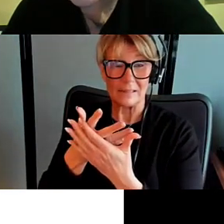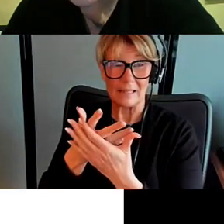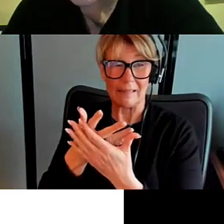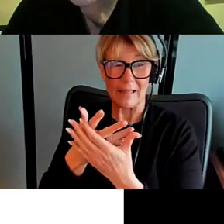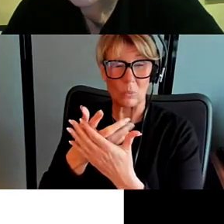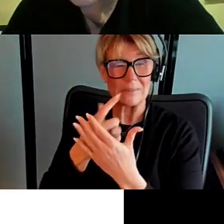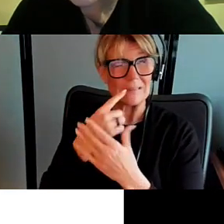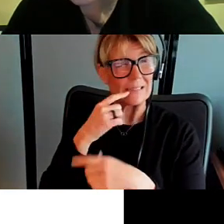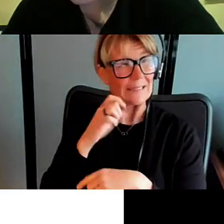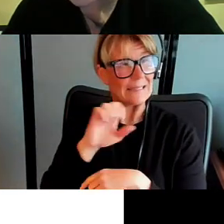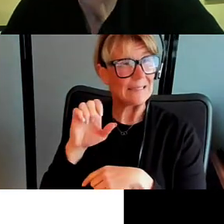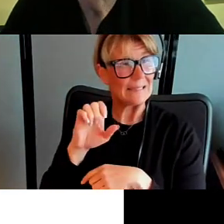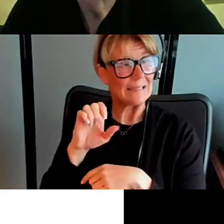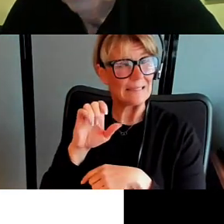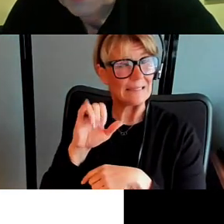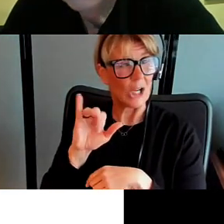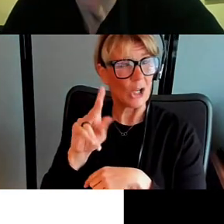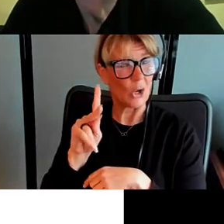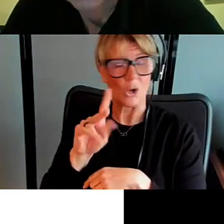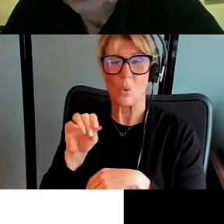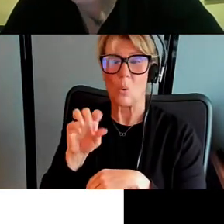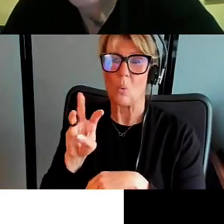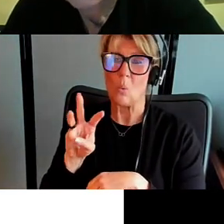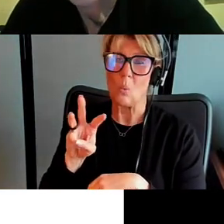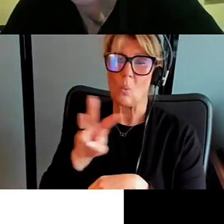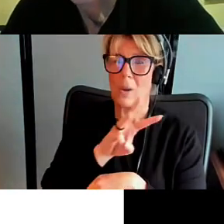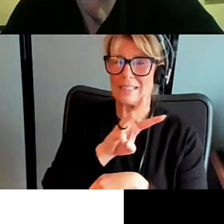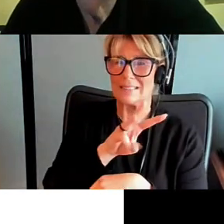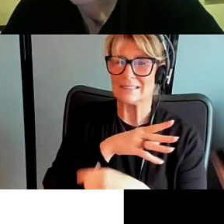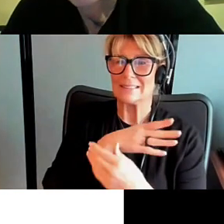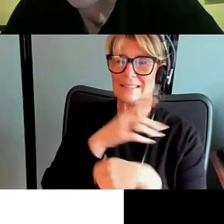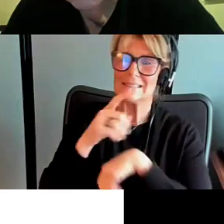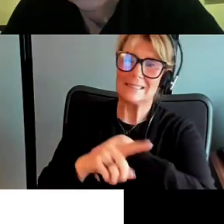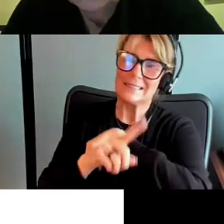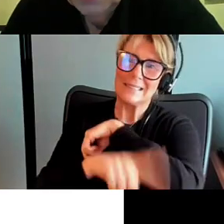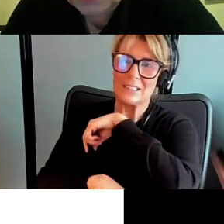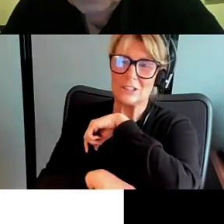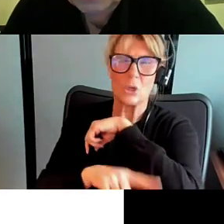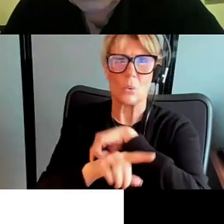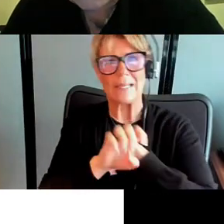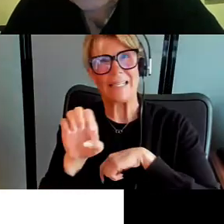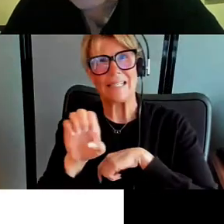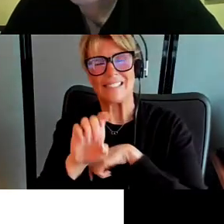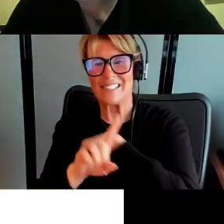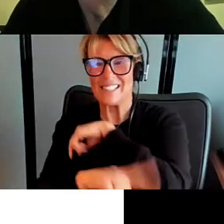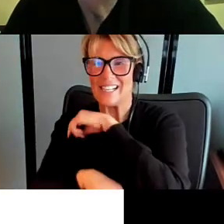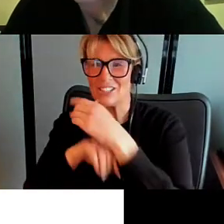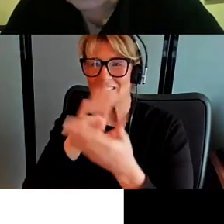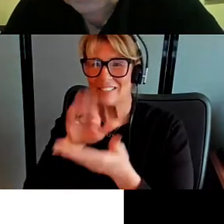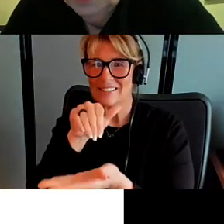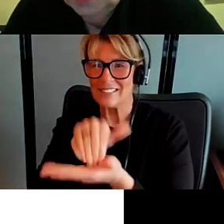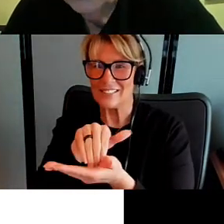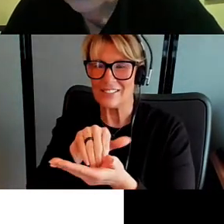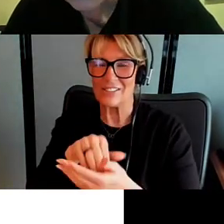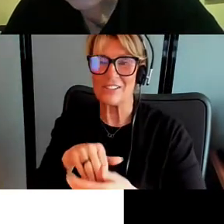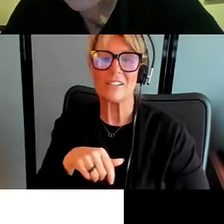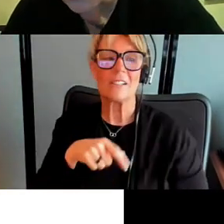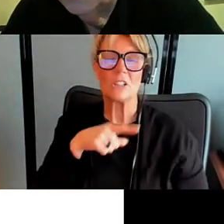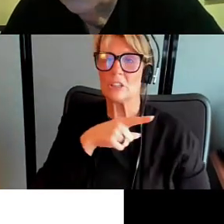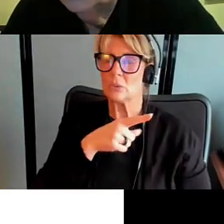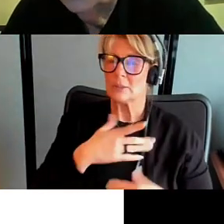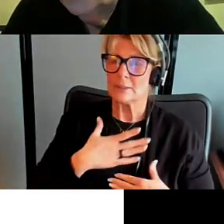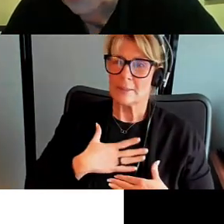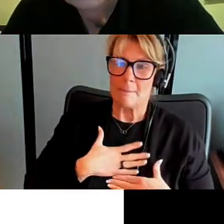East York, no, East West Detention. Detention Center, East Detention Center. And she was extremely passionate.